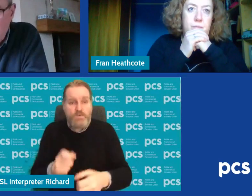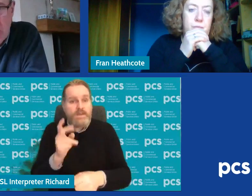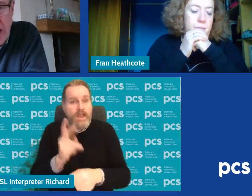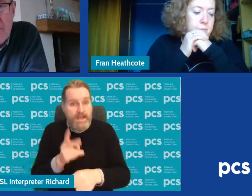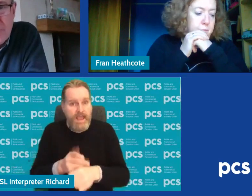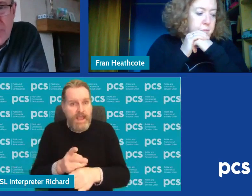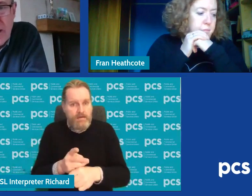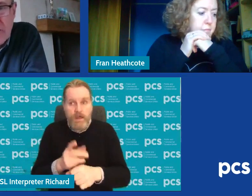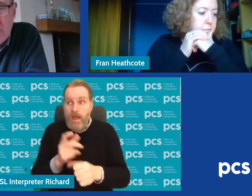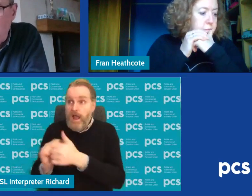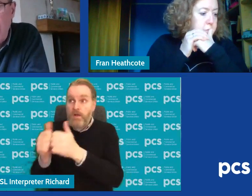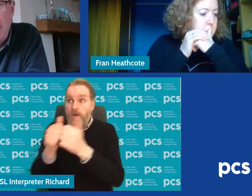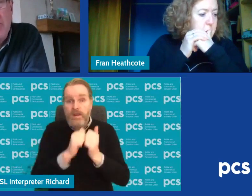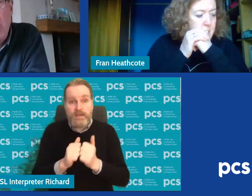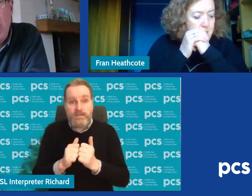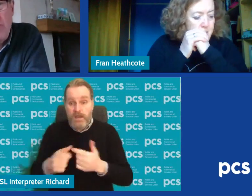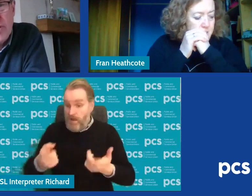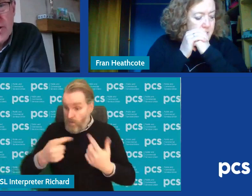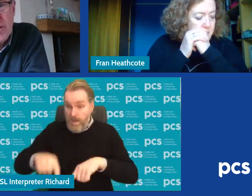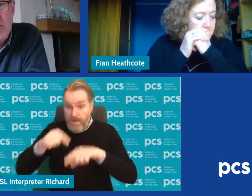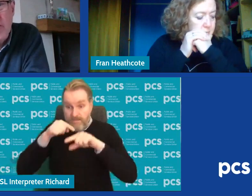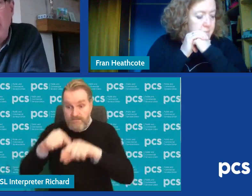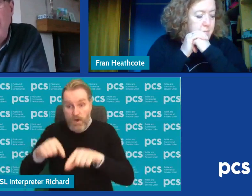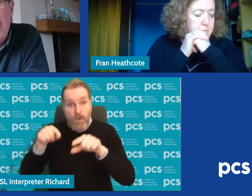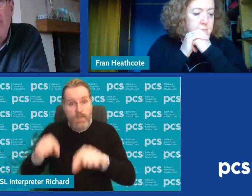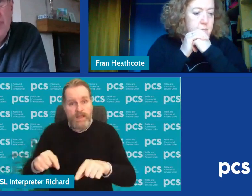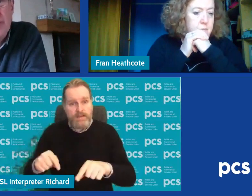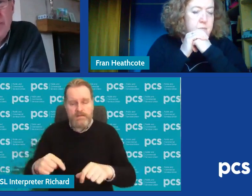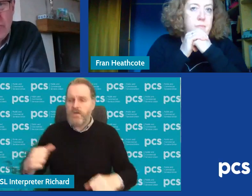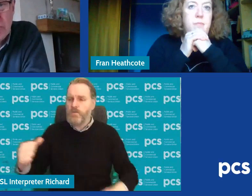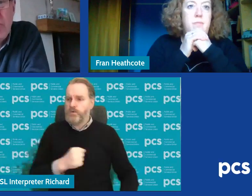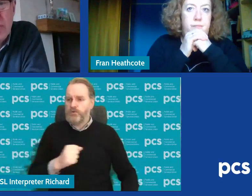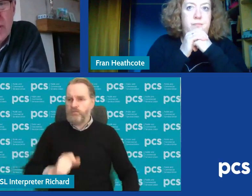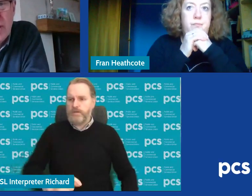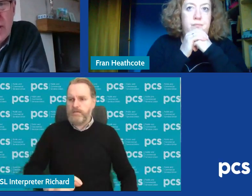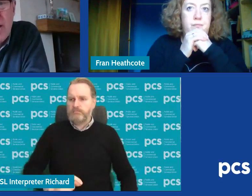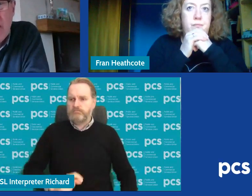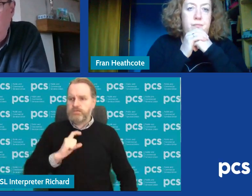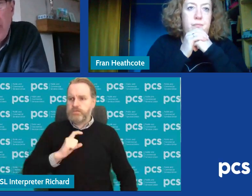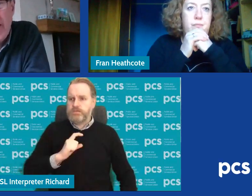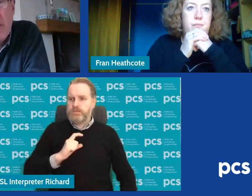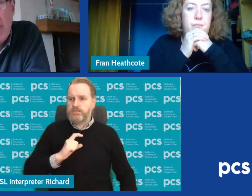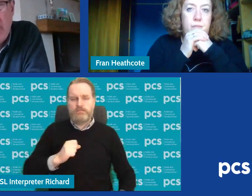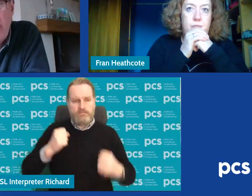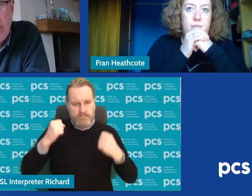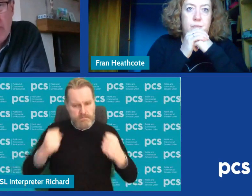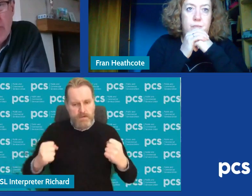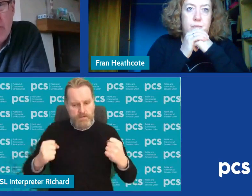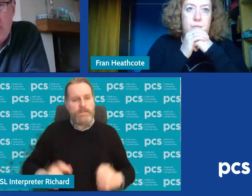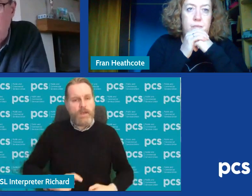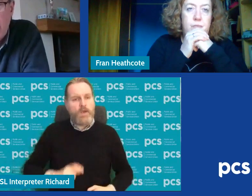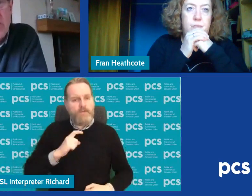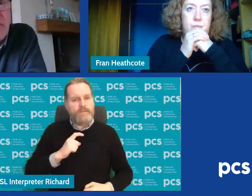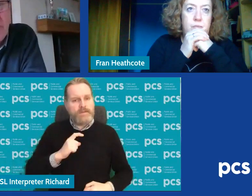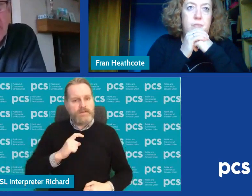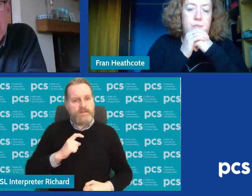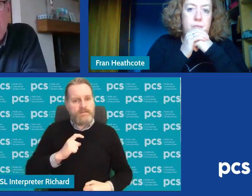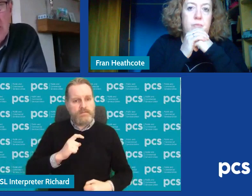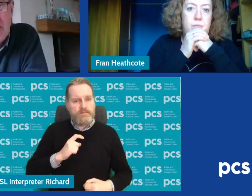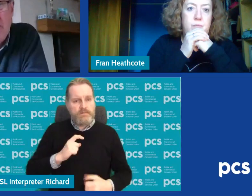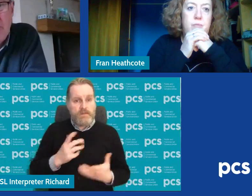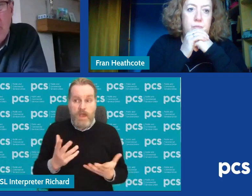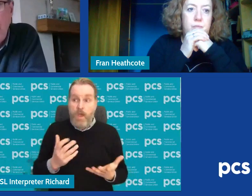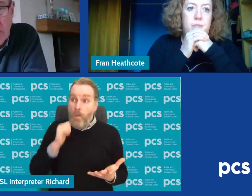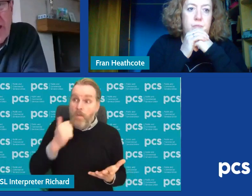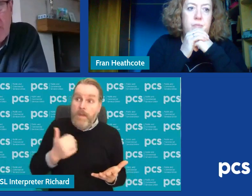we do that, I think we can be more confident than we have ever been before that we're going to get better off the government. Whether it's enough remains to